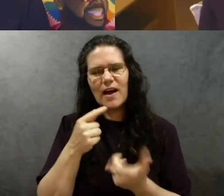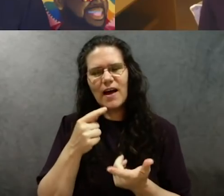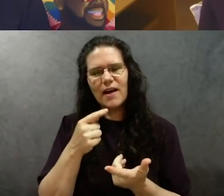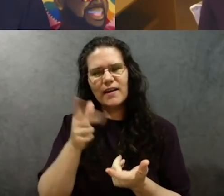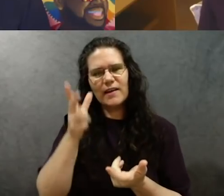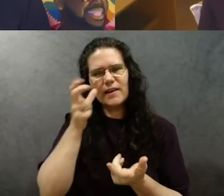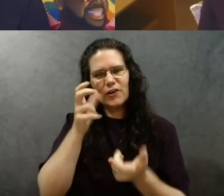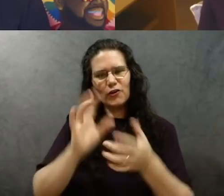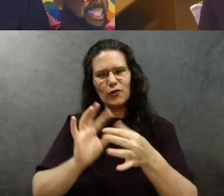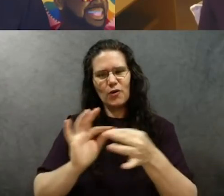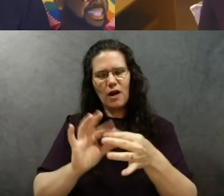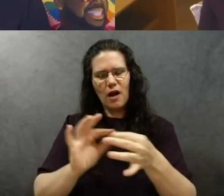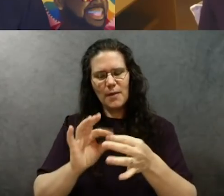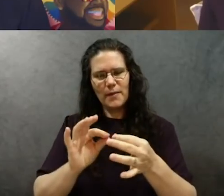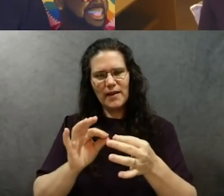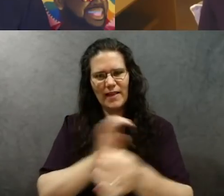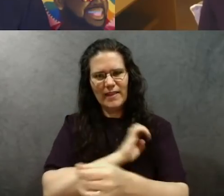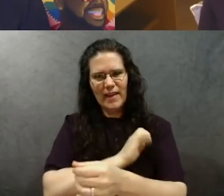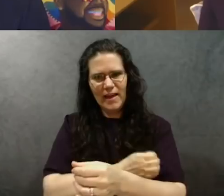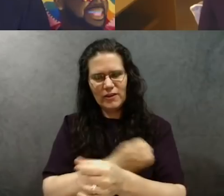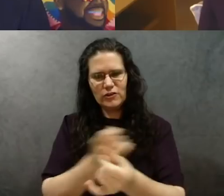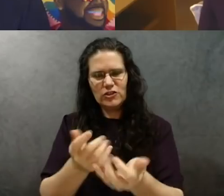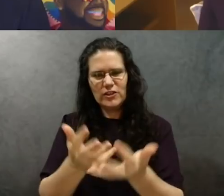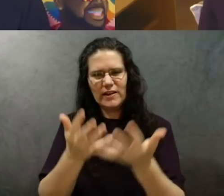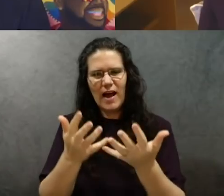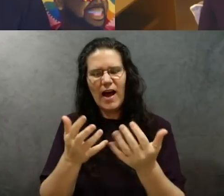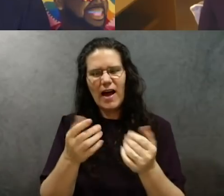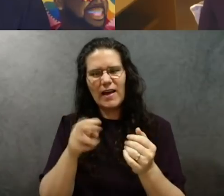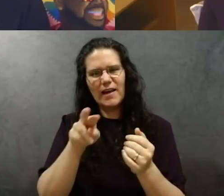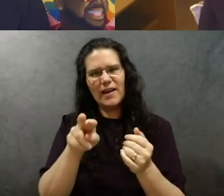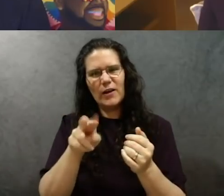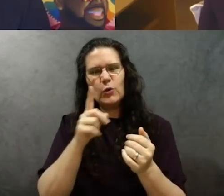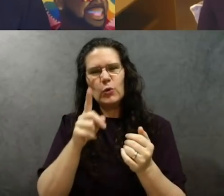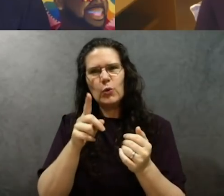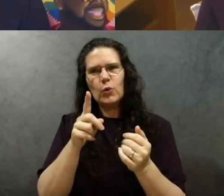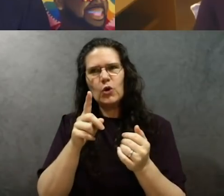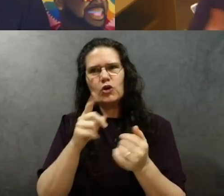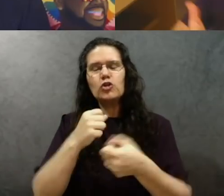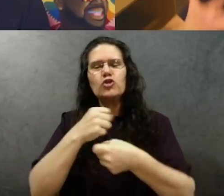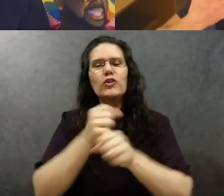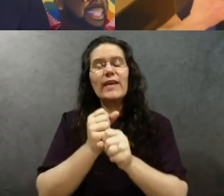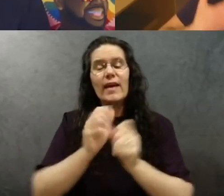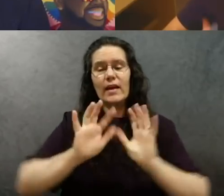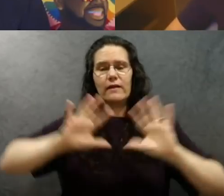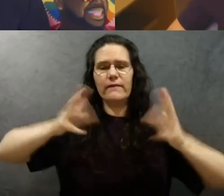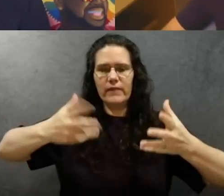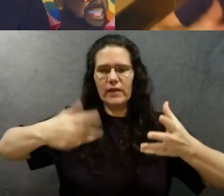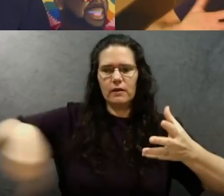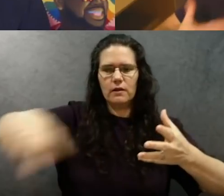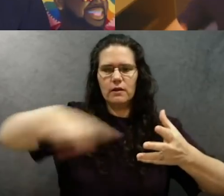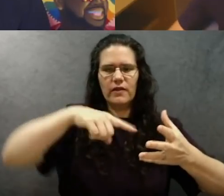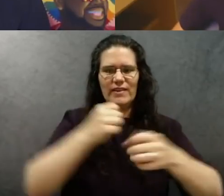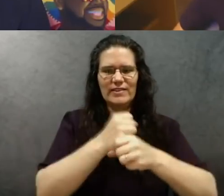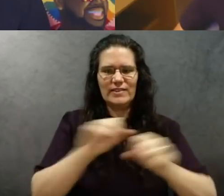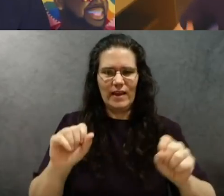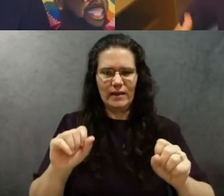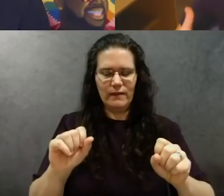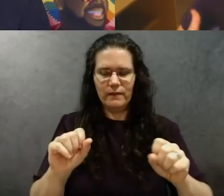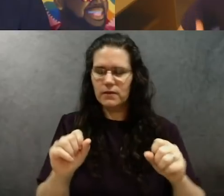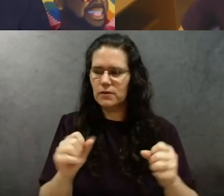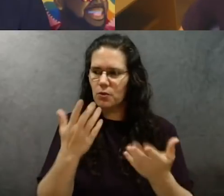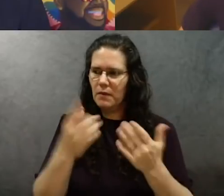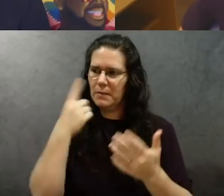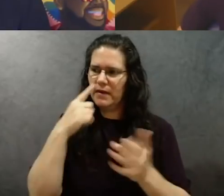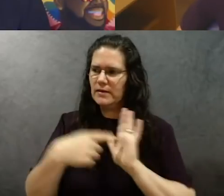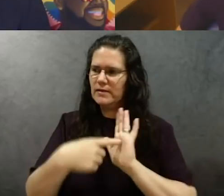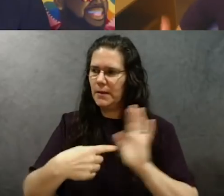how you create a field that's safe. And so let's say with me, I could feel, okay, so